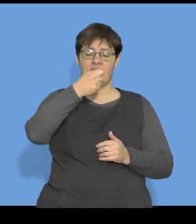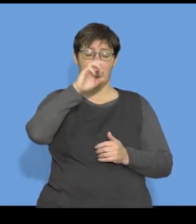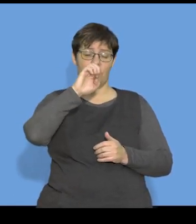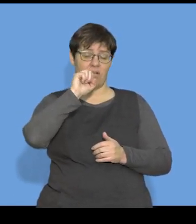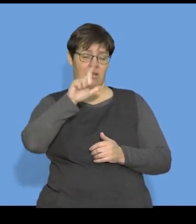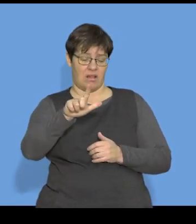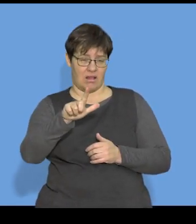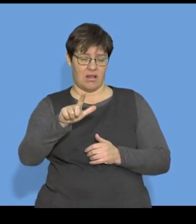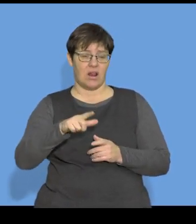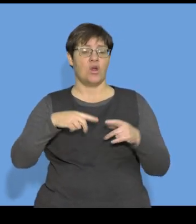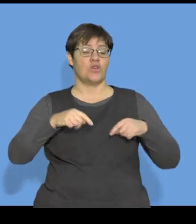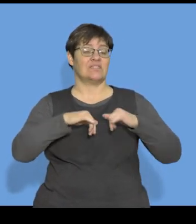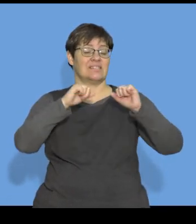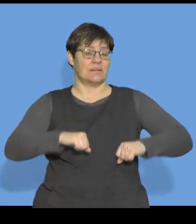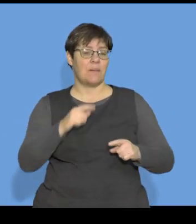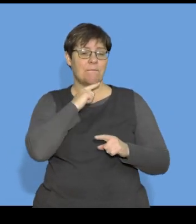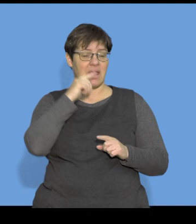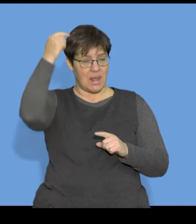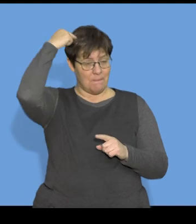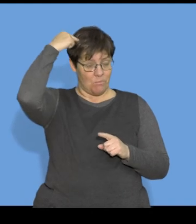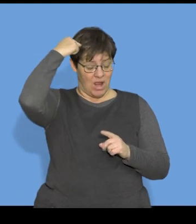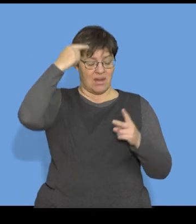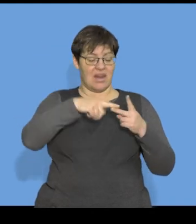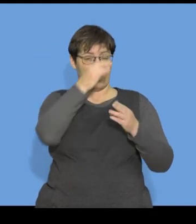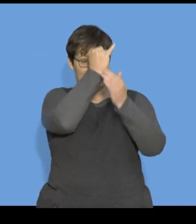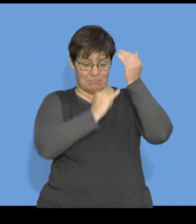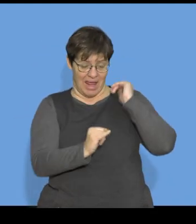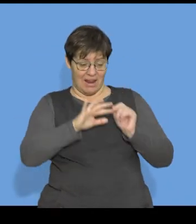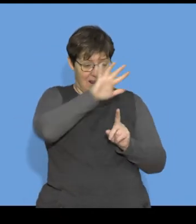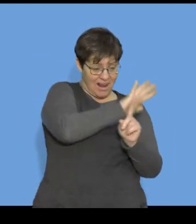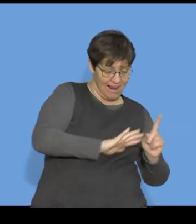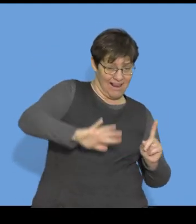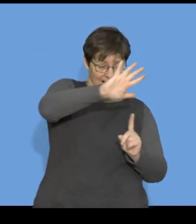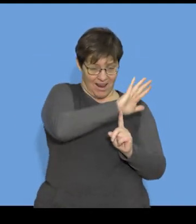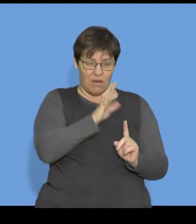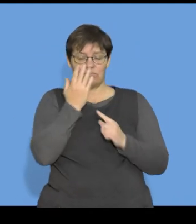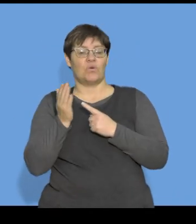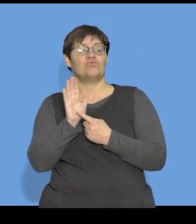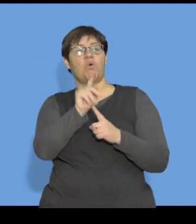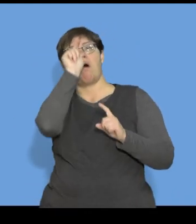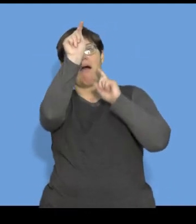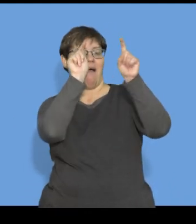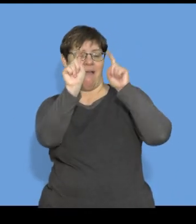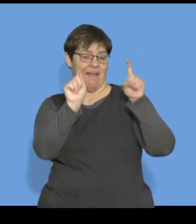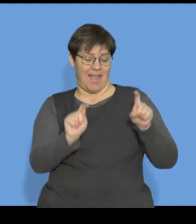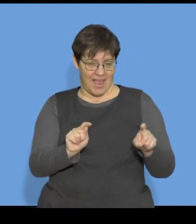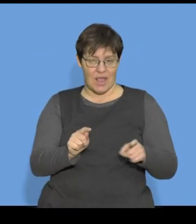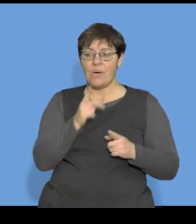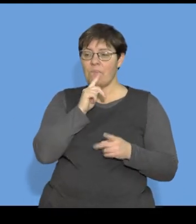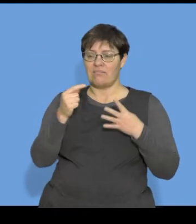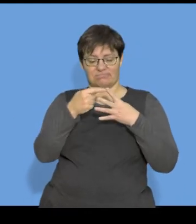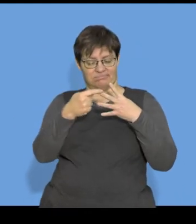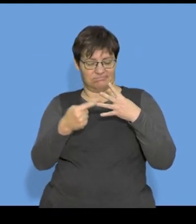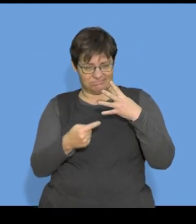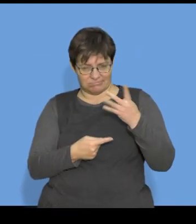we are talking about the nerves around the brain and the spinal cord. So this diagram just shows you the nerves that we are